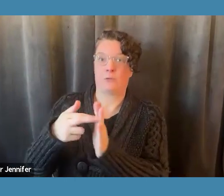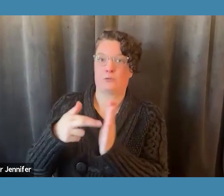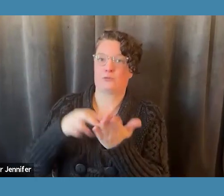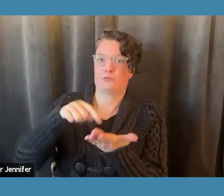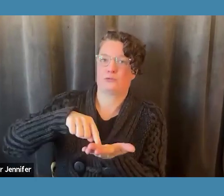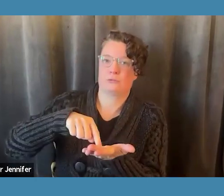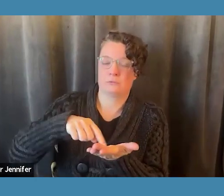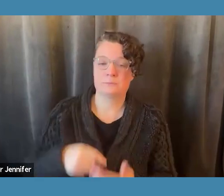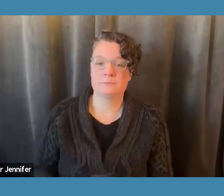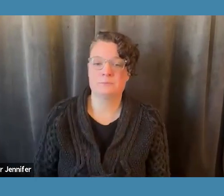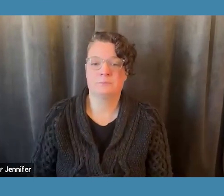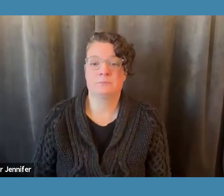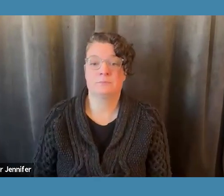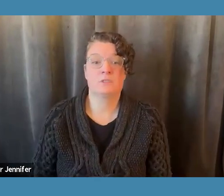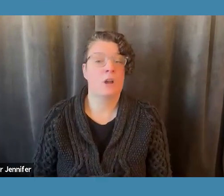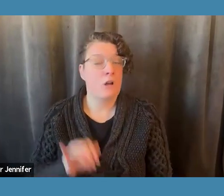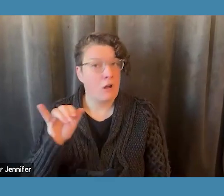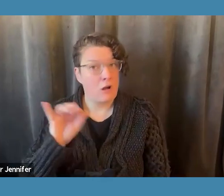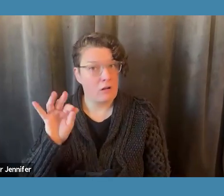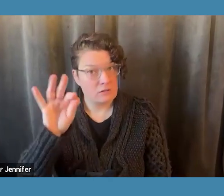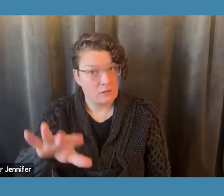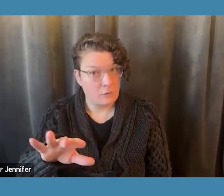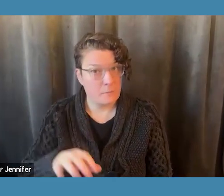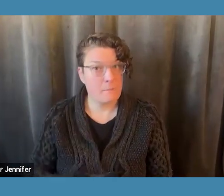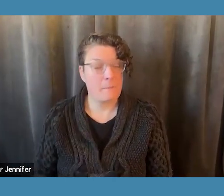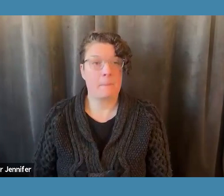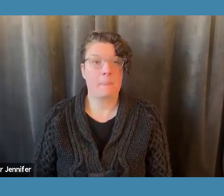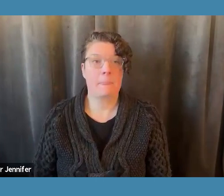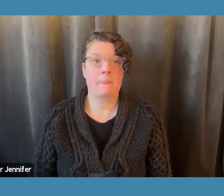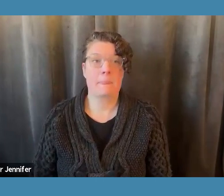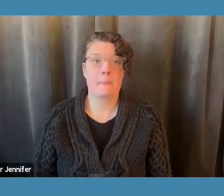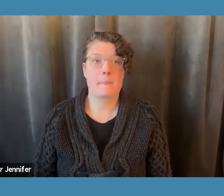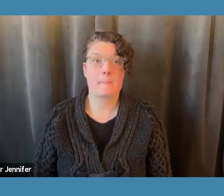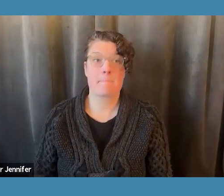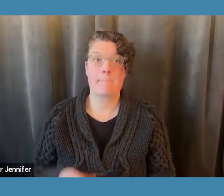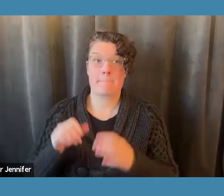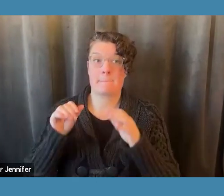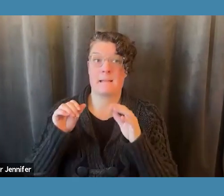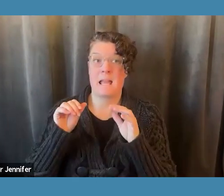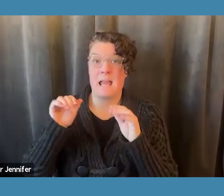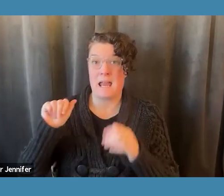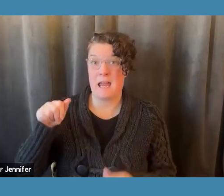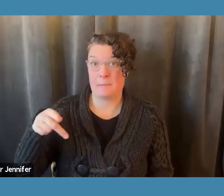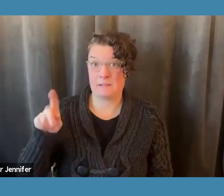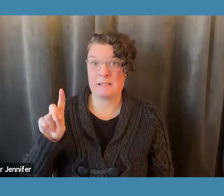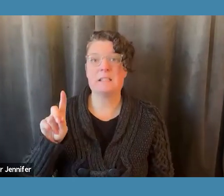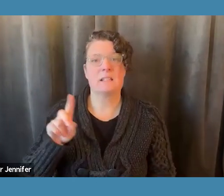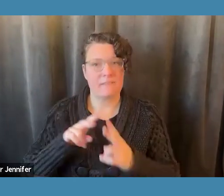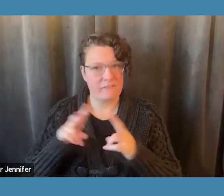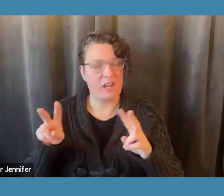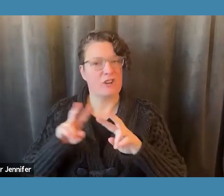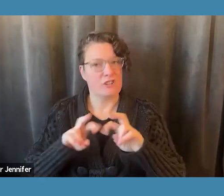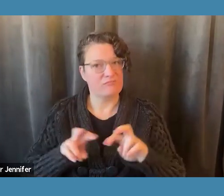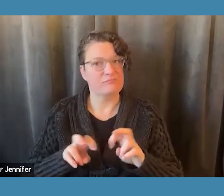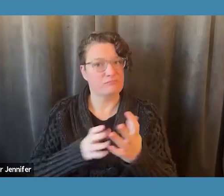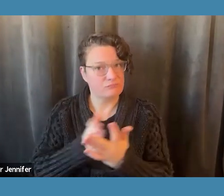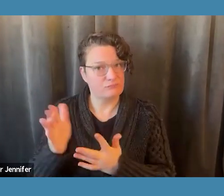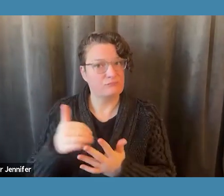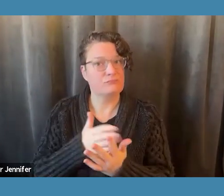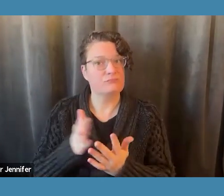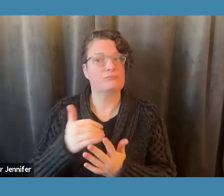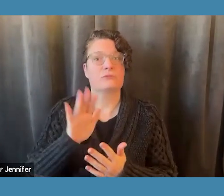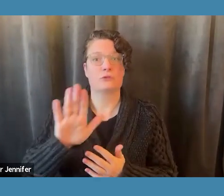If another note to make here is that the agency is really thorough in looking at documents. So if